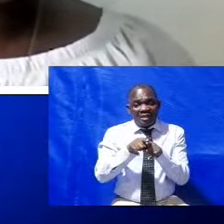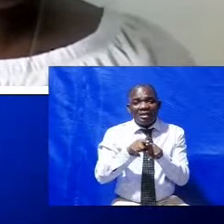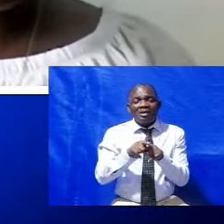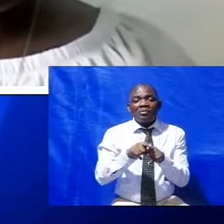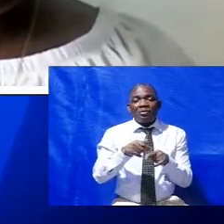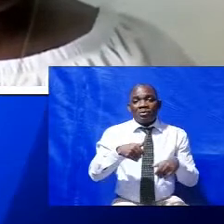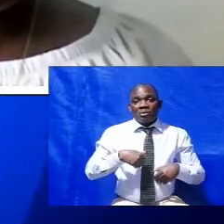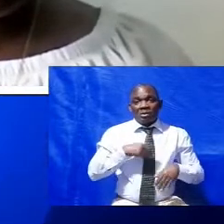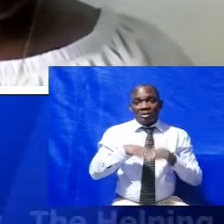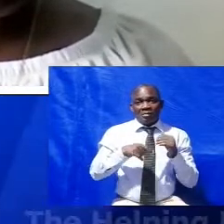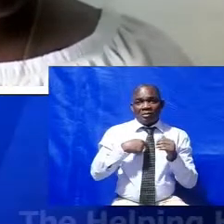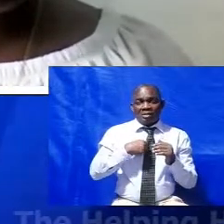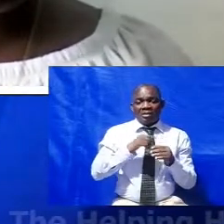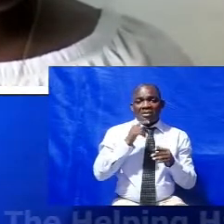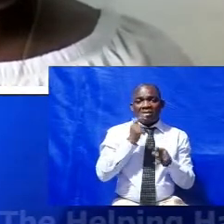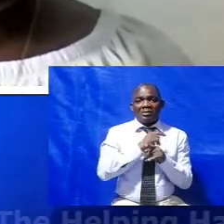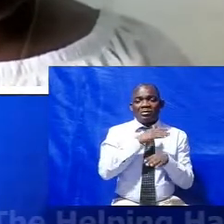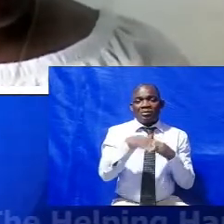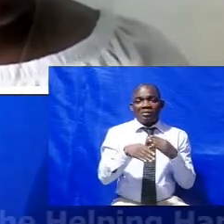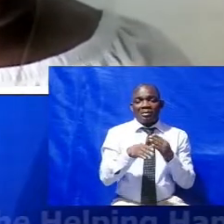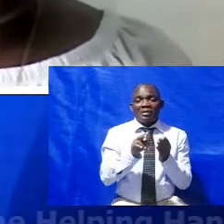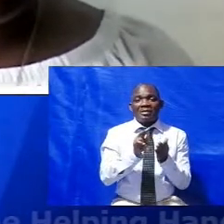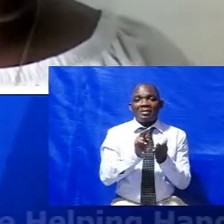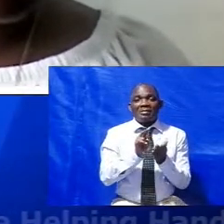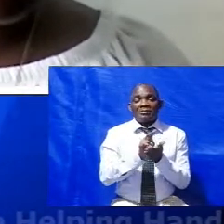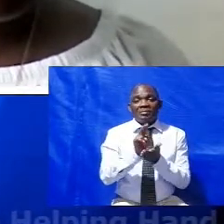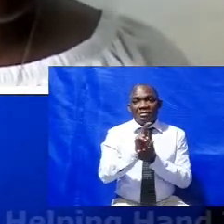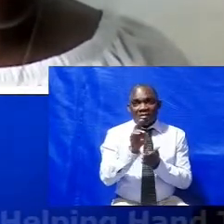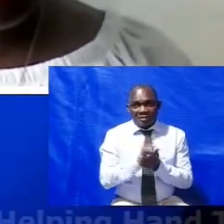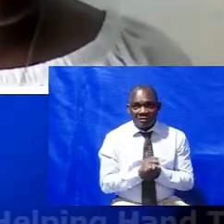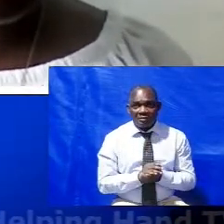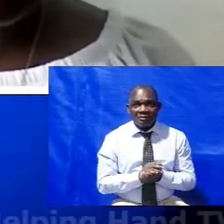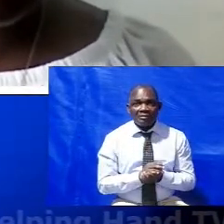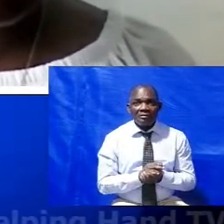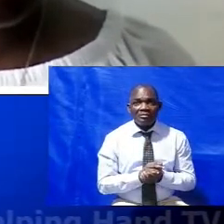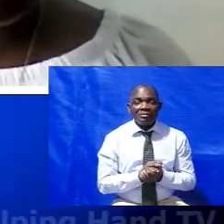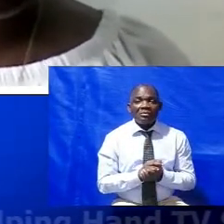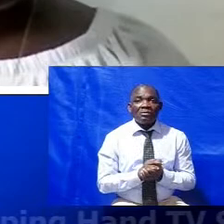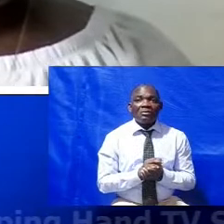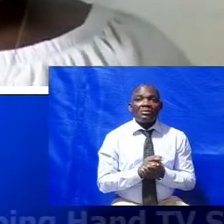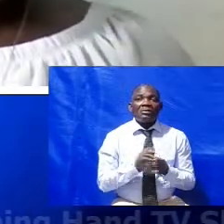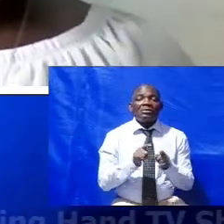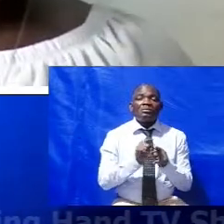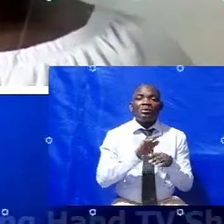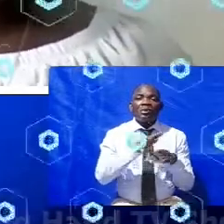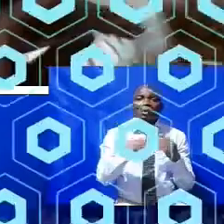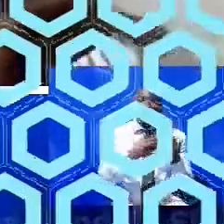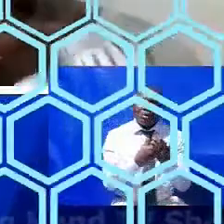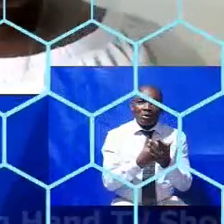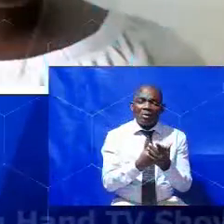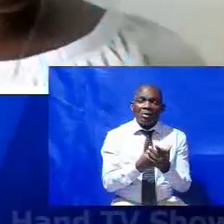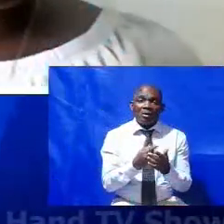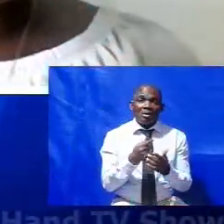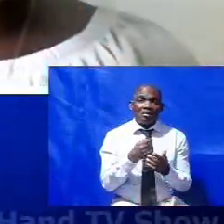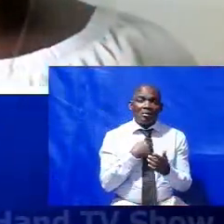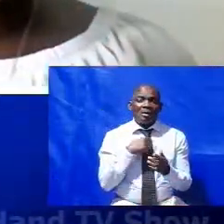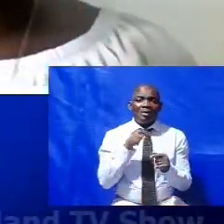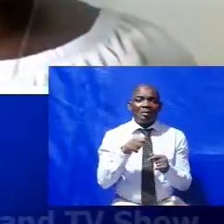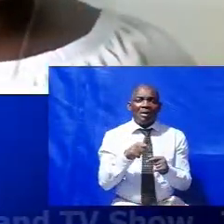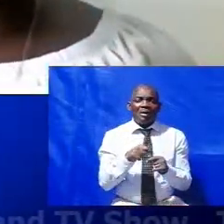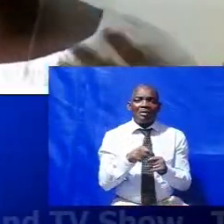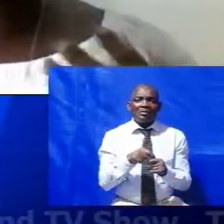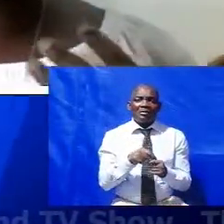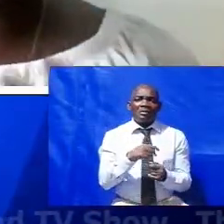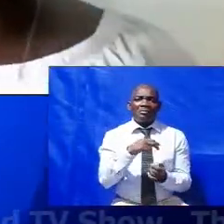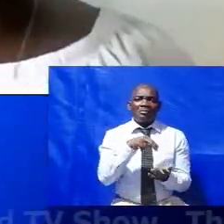who follows me, who is younger than me, just completed his university also. And all this time